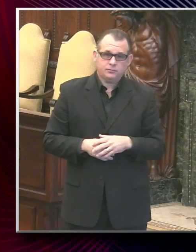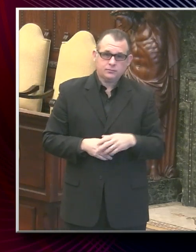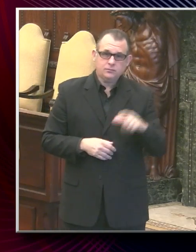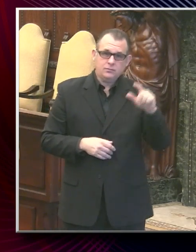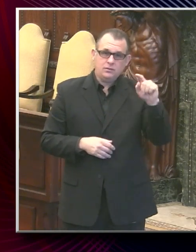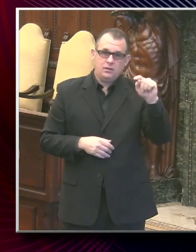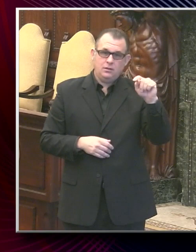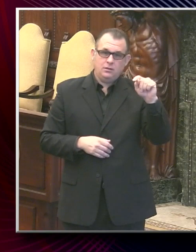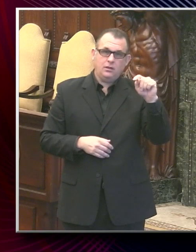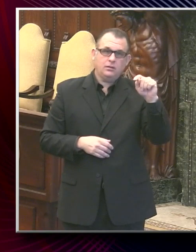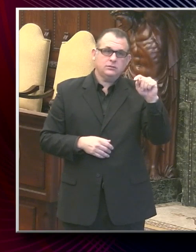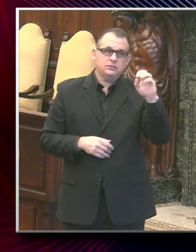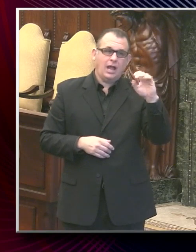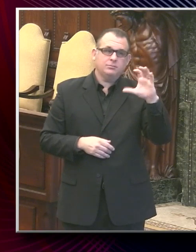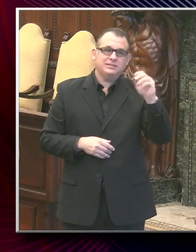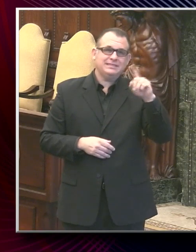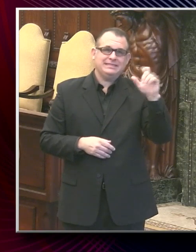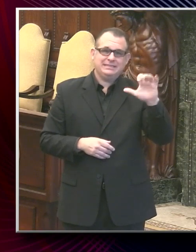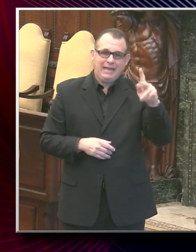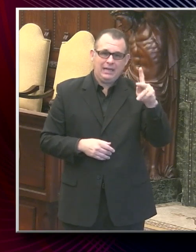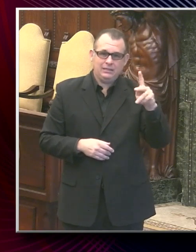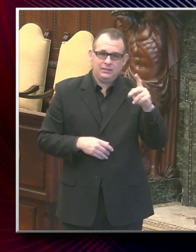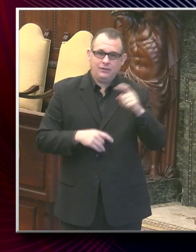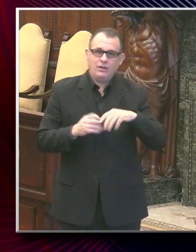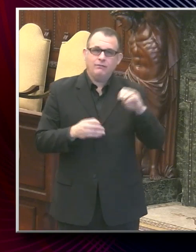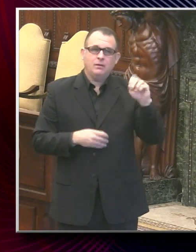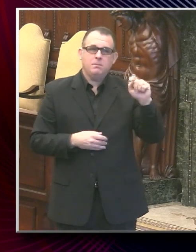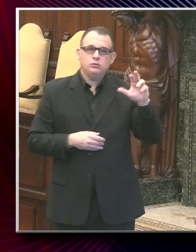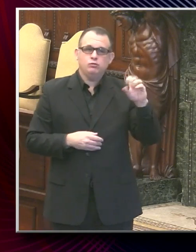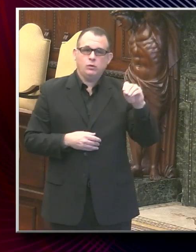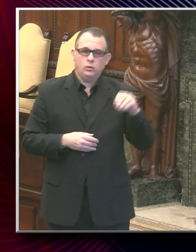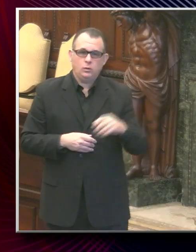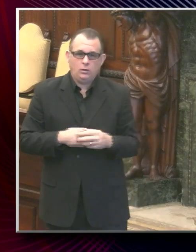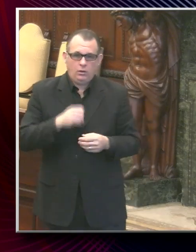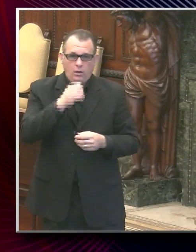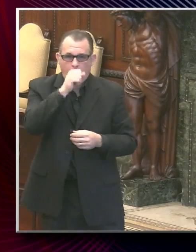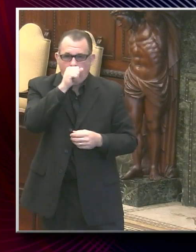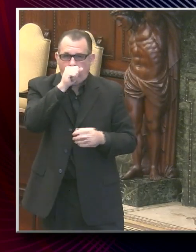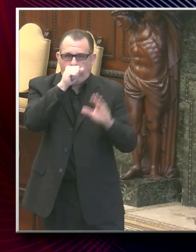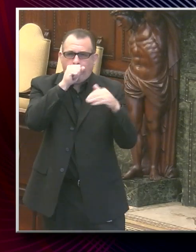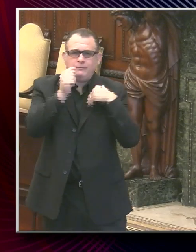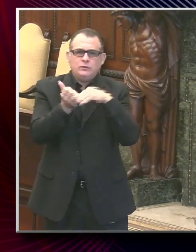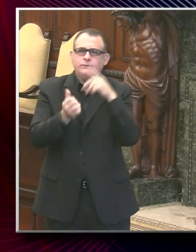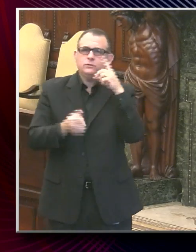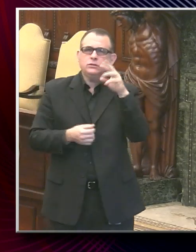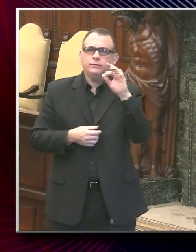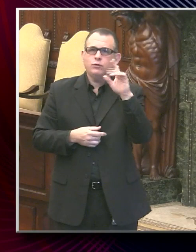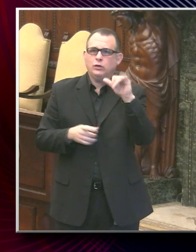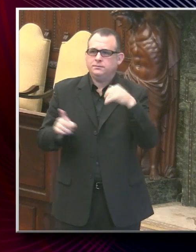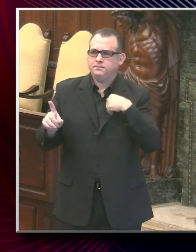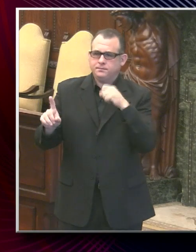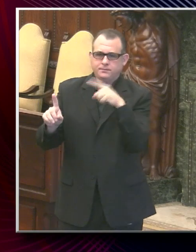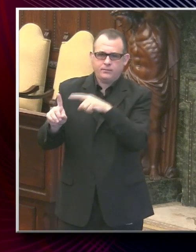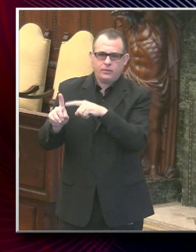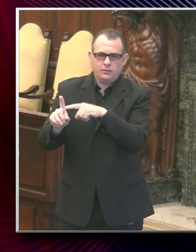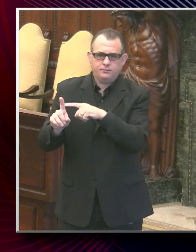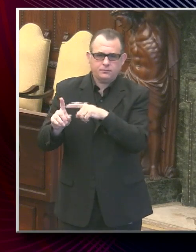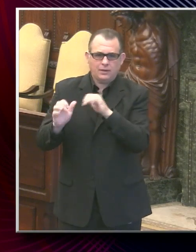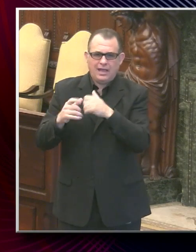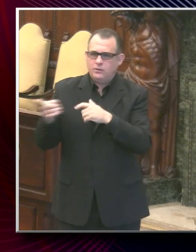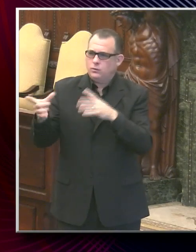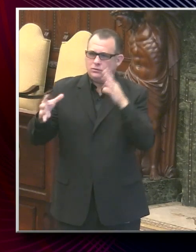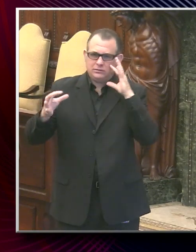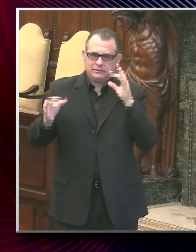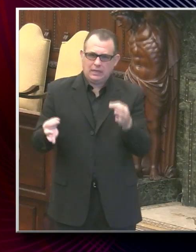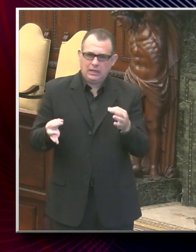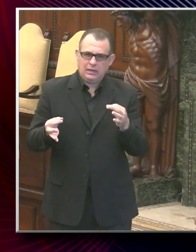Yes, this question is either for Dr. Farley or the mayor. How did you guys get to the 6-month mark?